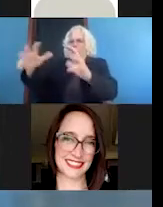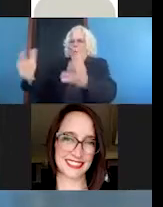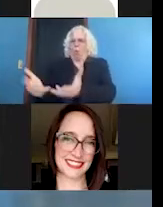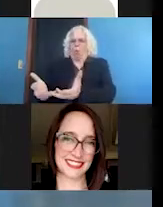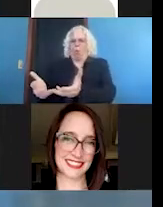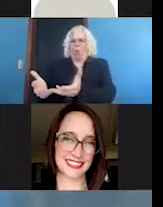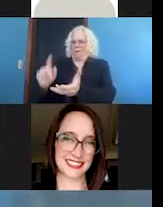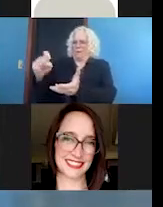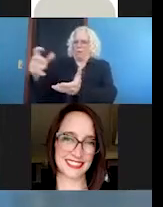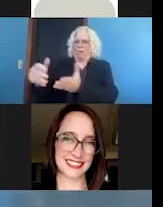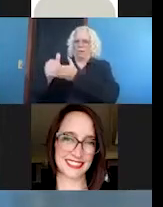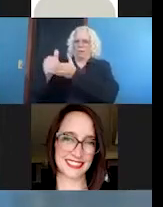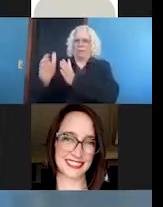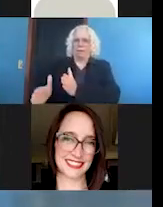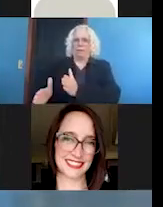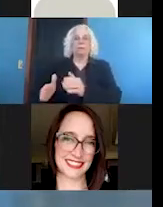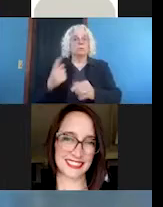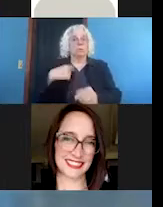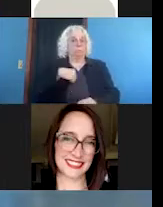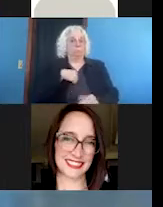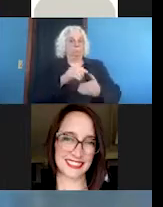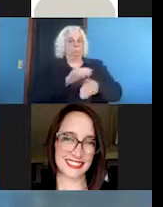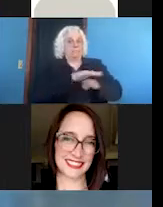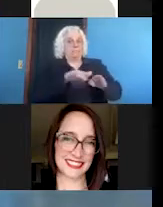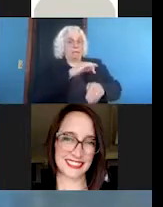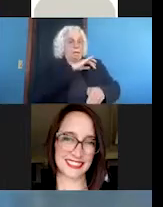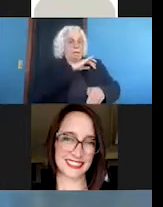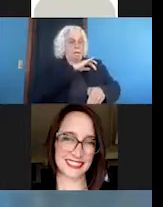a nonprofit leader, I'm always thinking about the